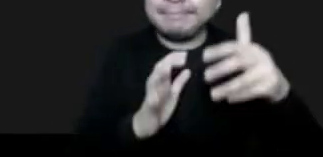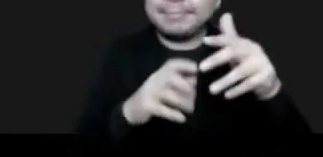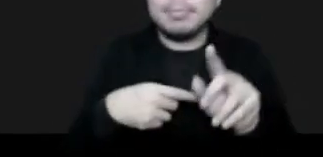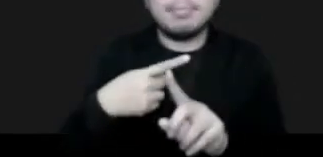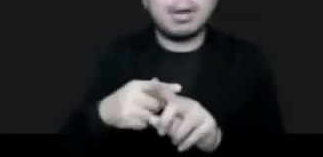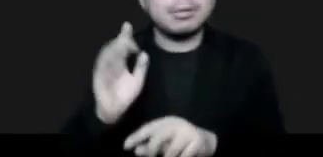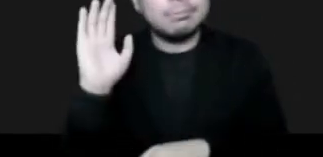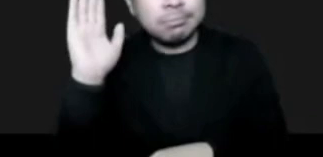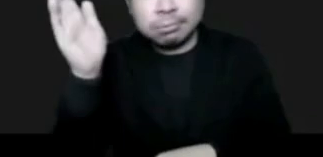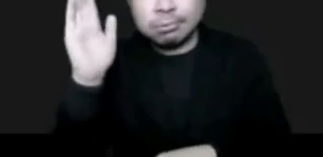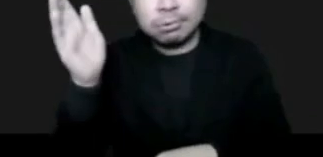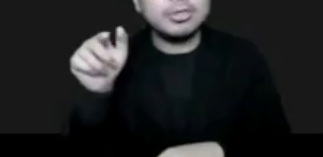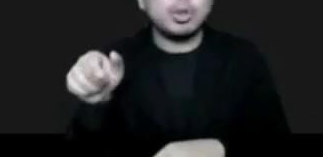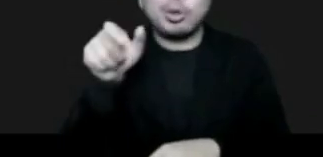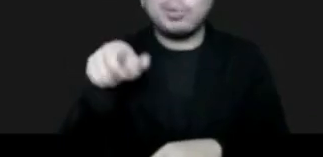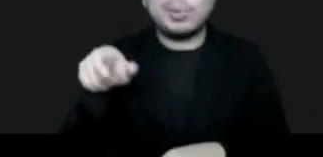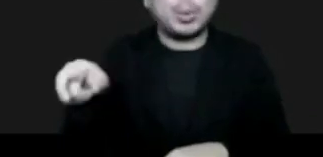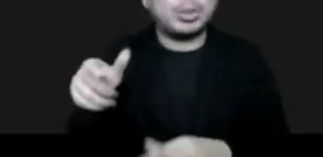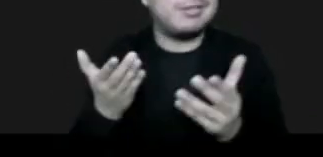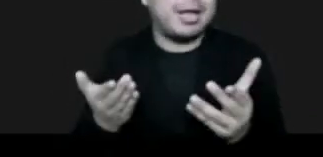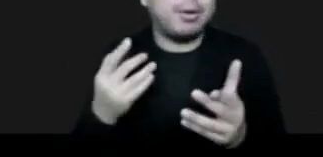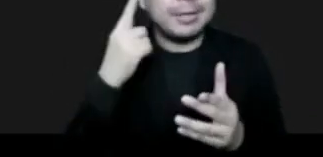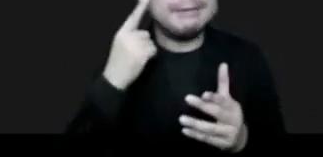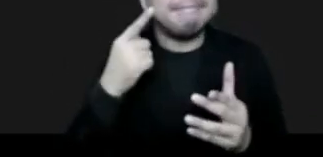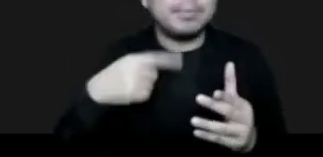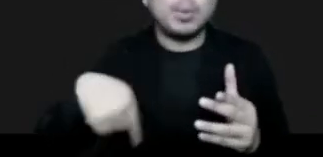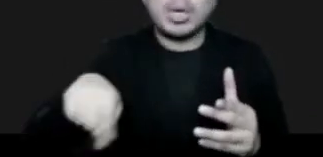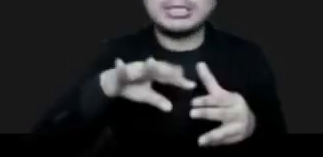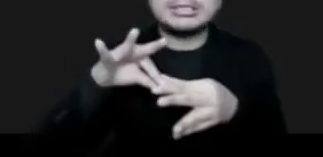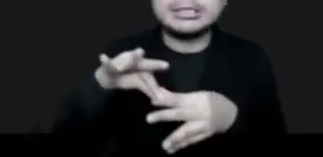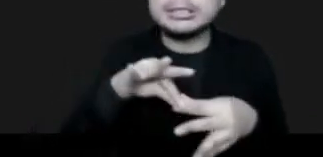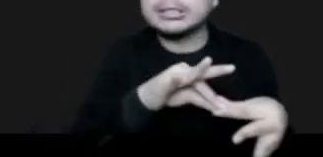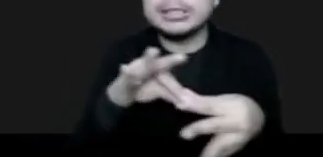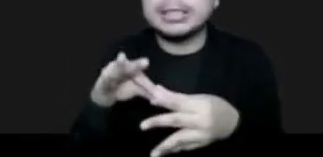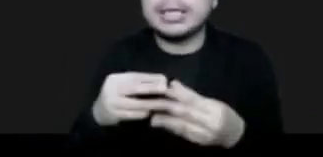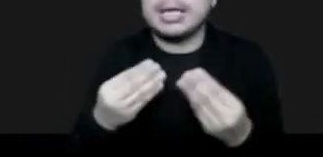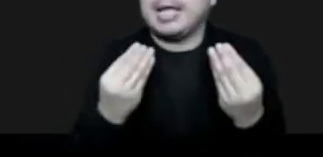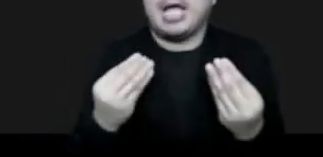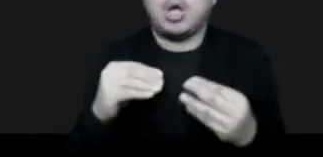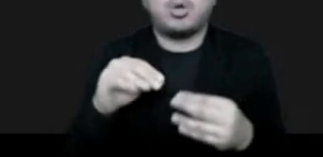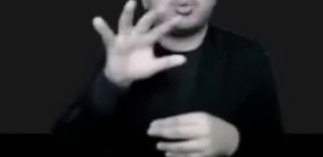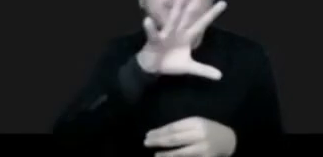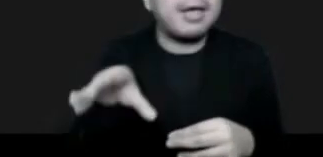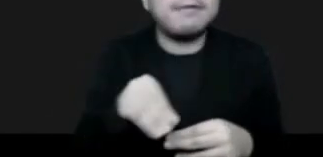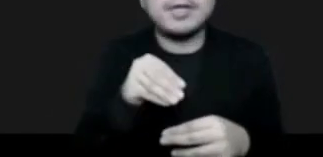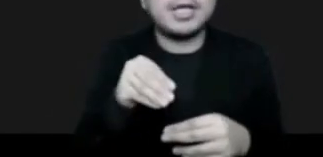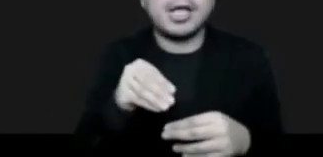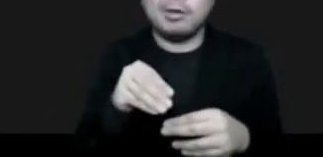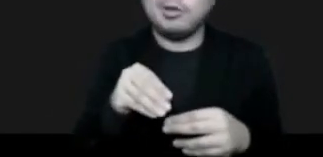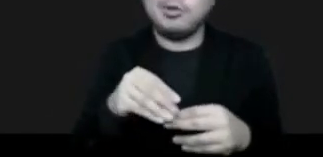agree that we need to do more in terms of our regional progress to meet our committed